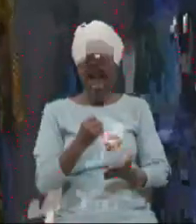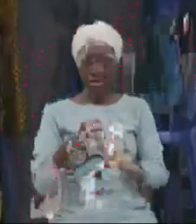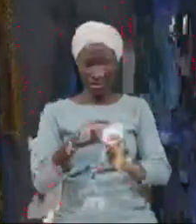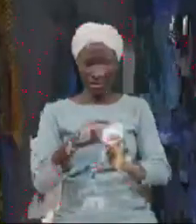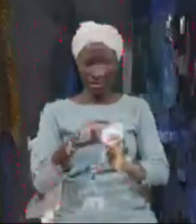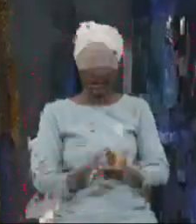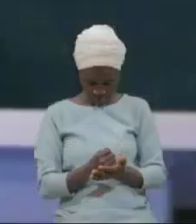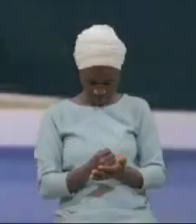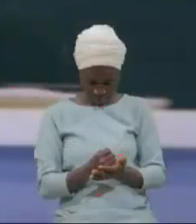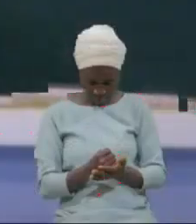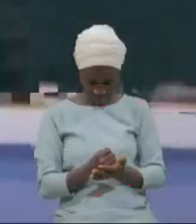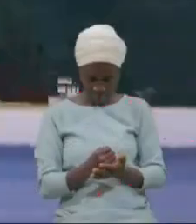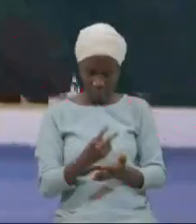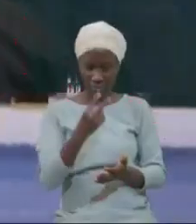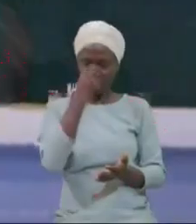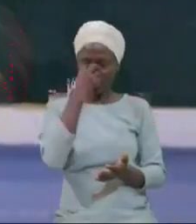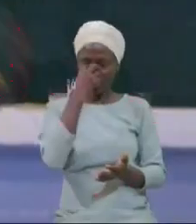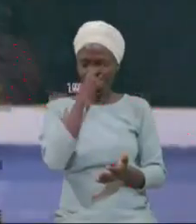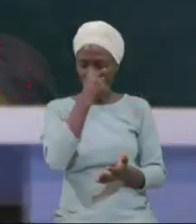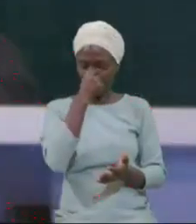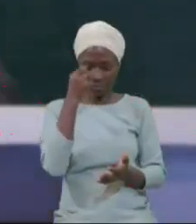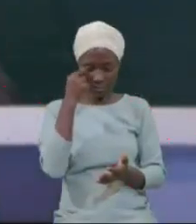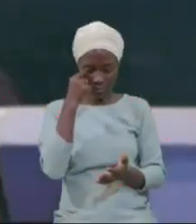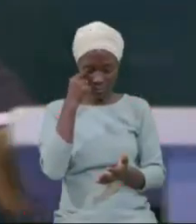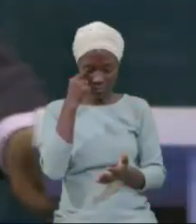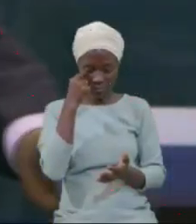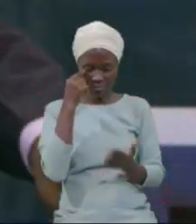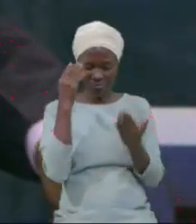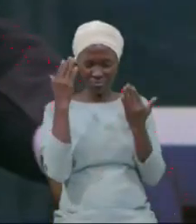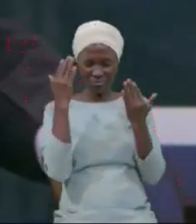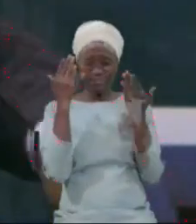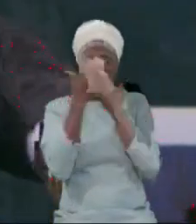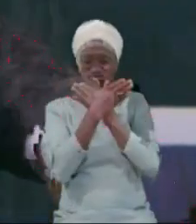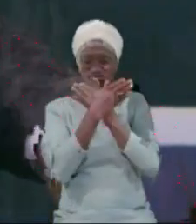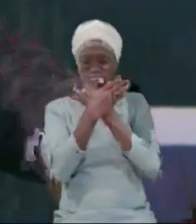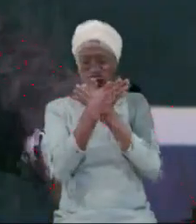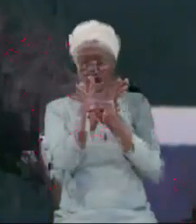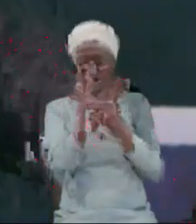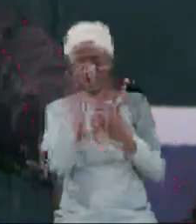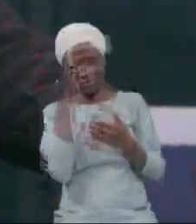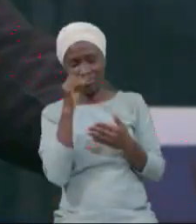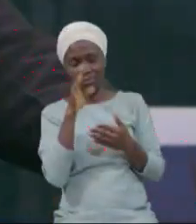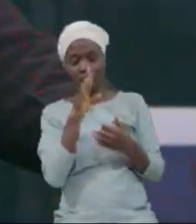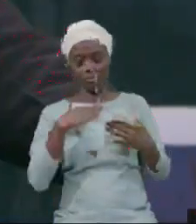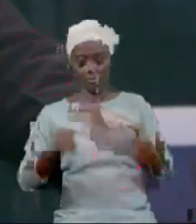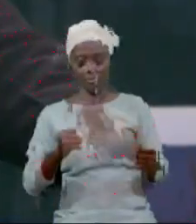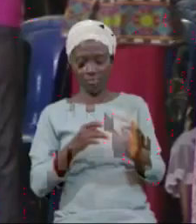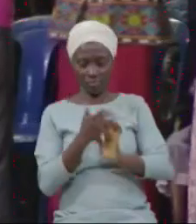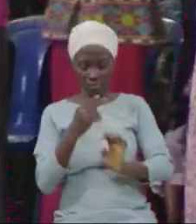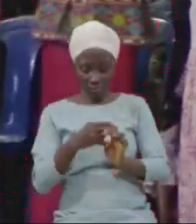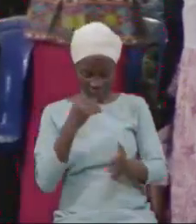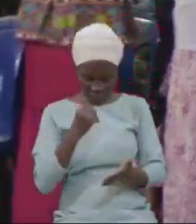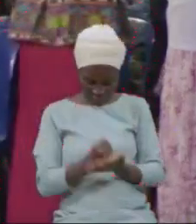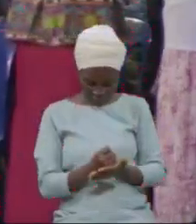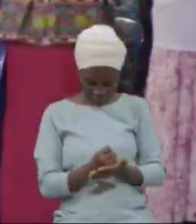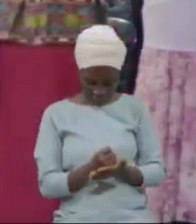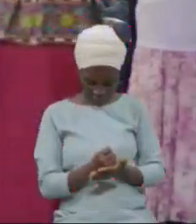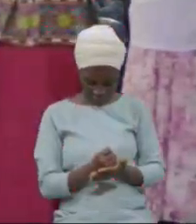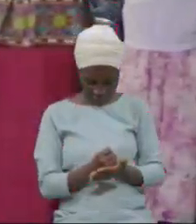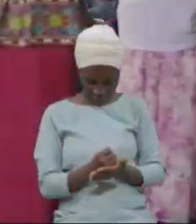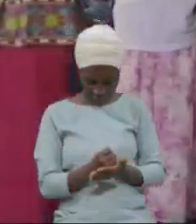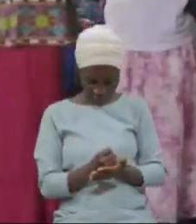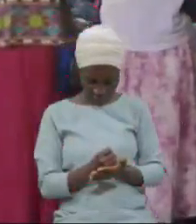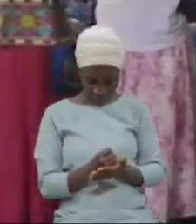Blind eyes, dimness of sight, be healed in Jesus' name. Hearing